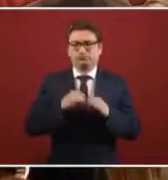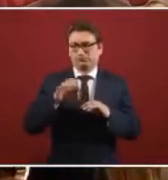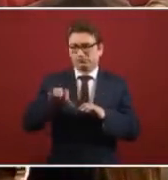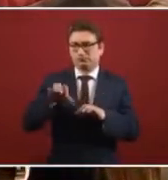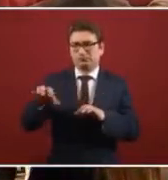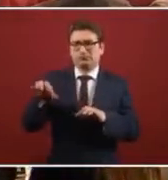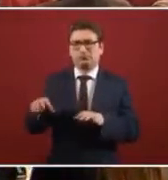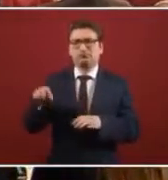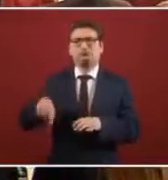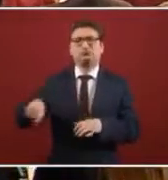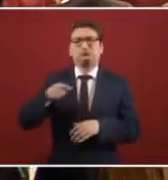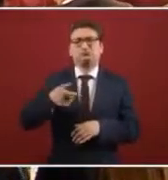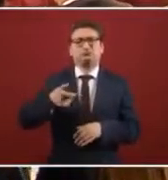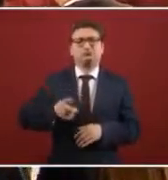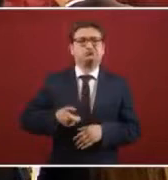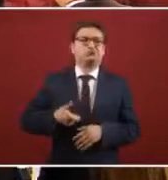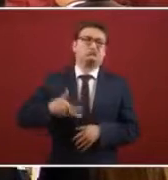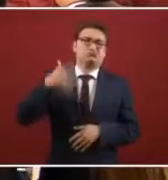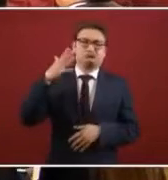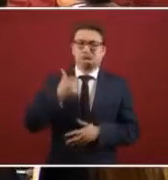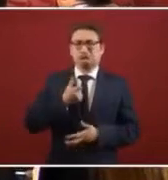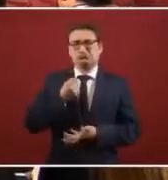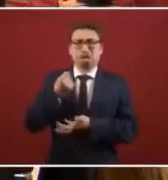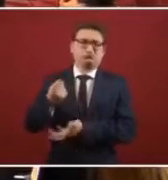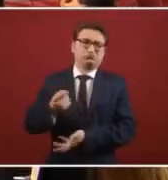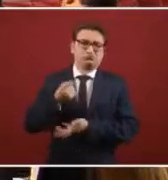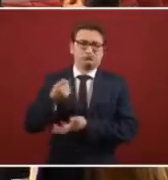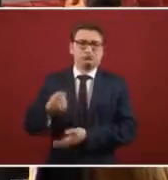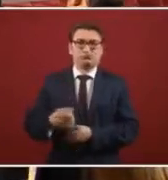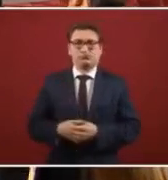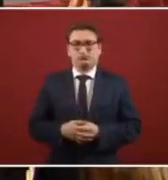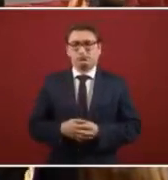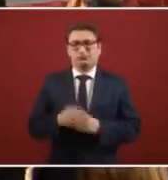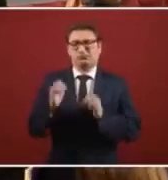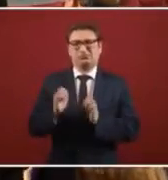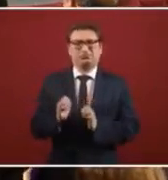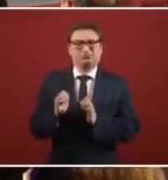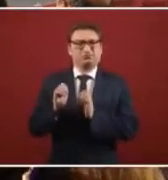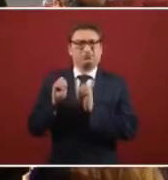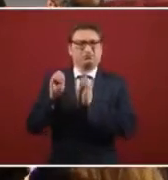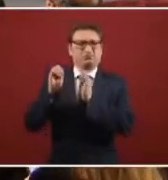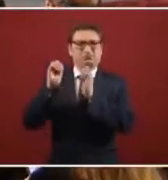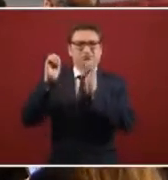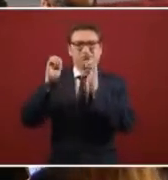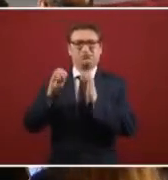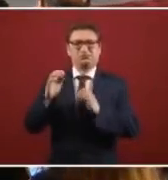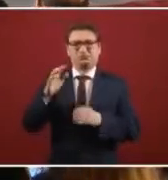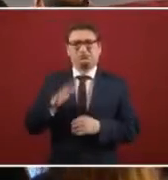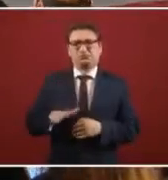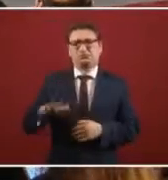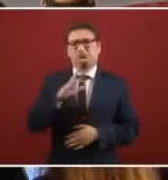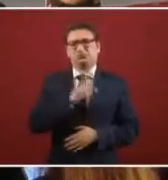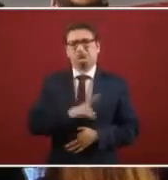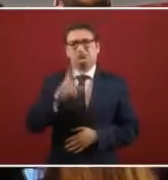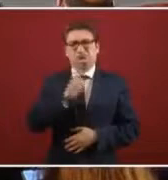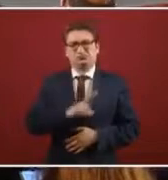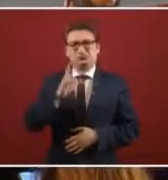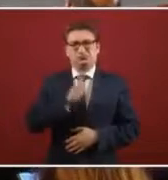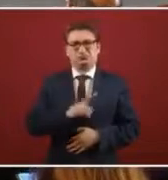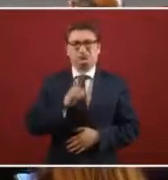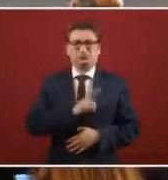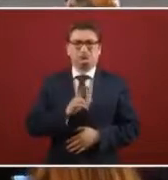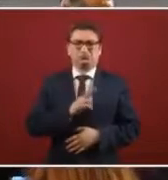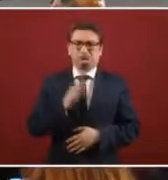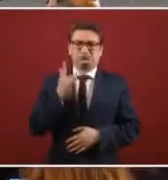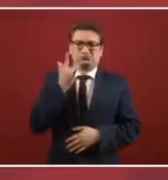organisms onerosos, costosísimos. are very expensive. Edificios Buildings rentados that are de rented